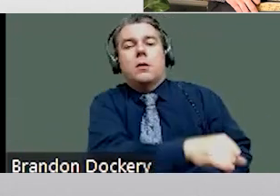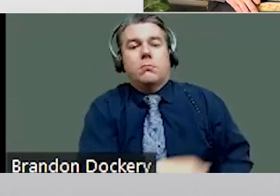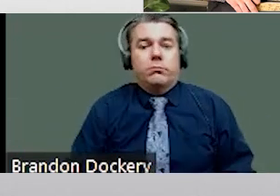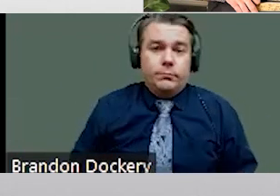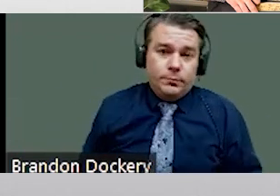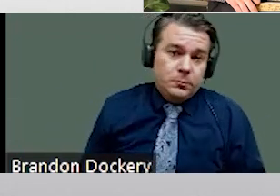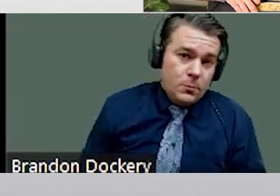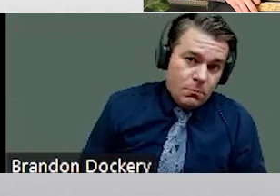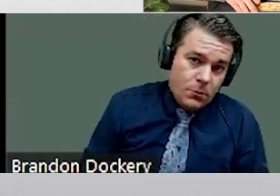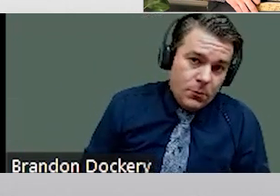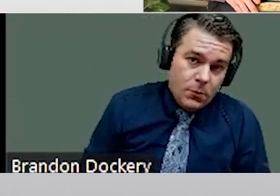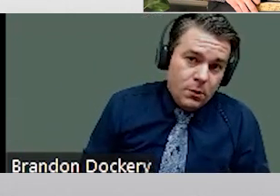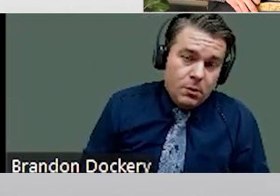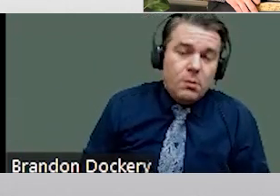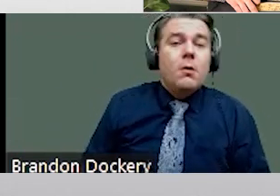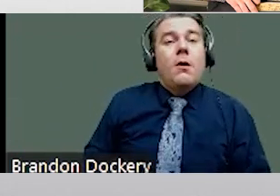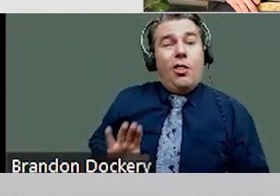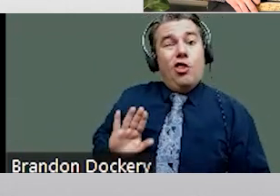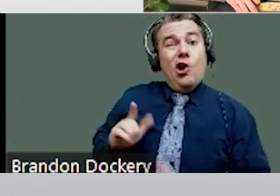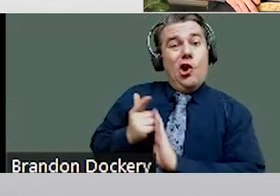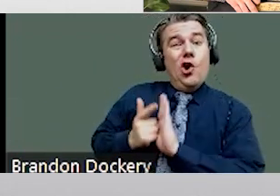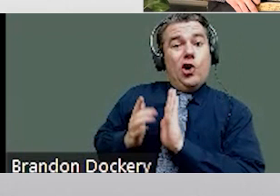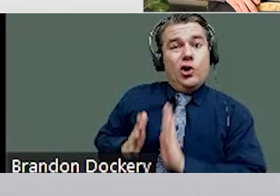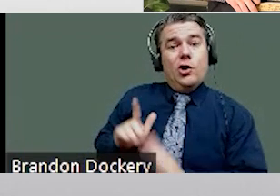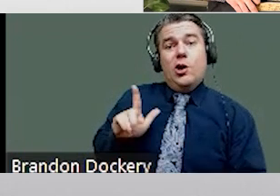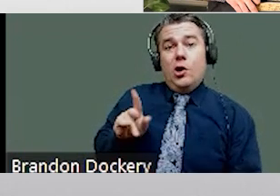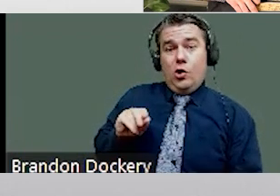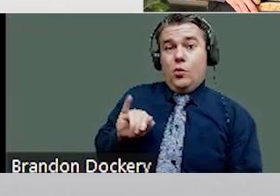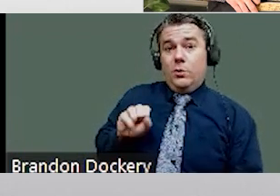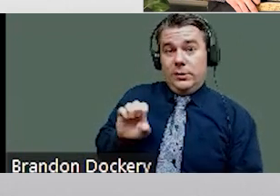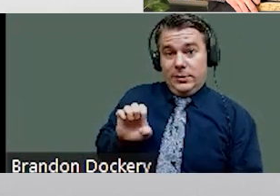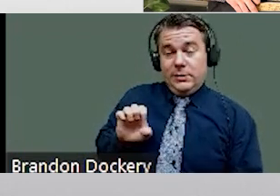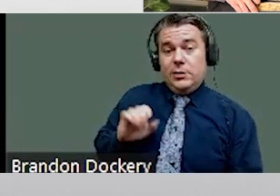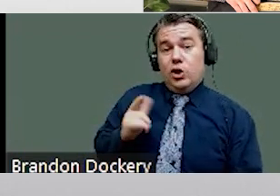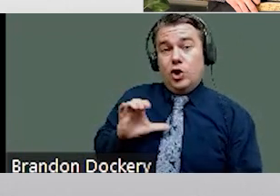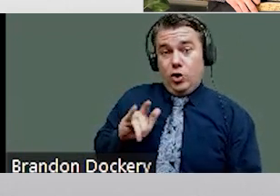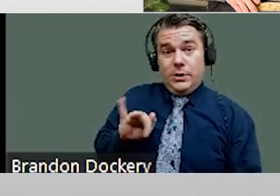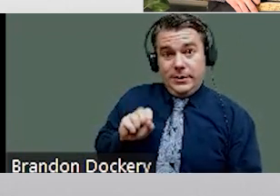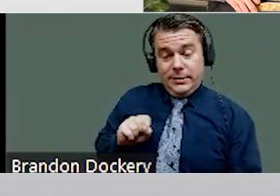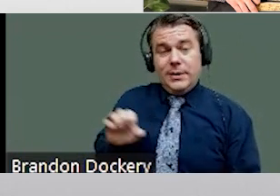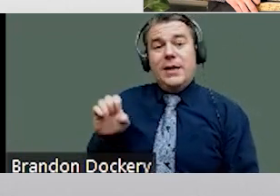stays. And their lawyer, Lois Curtis's and Elaine